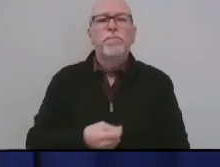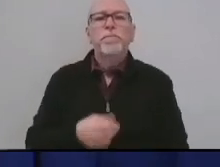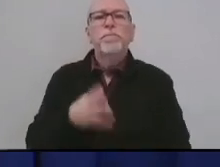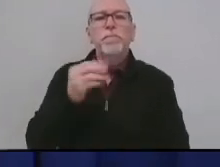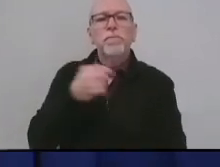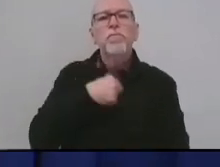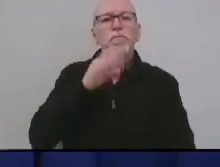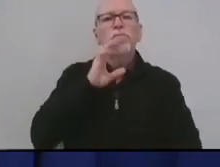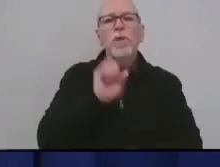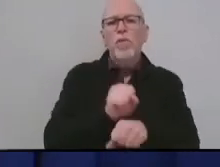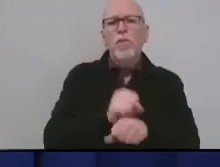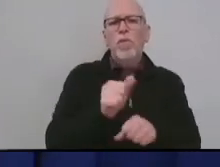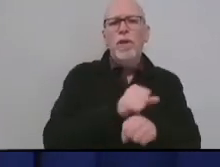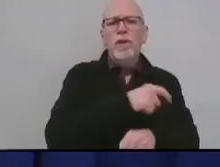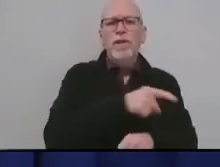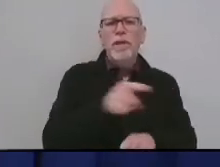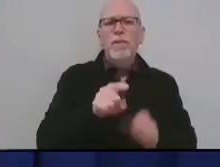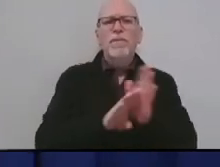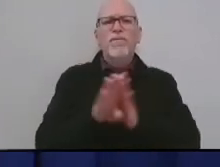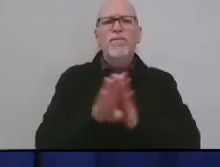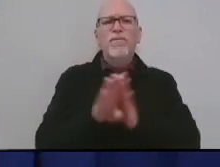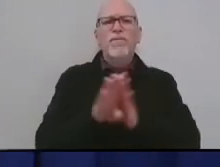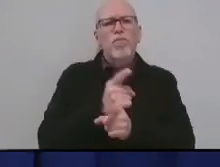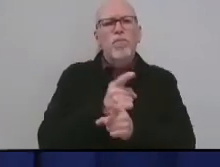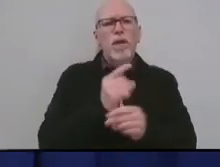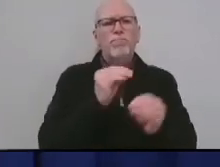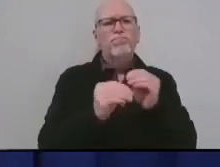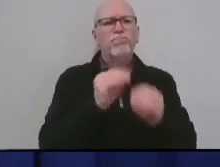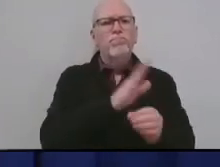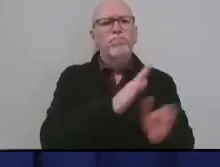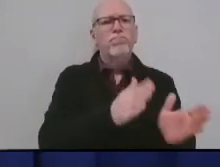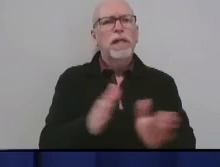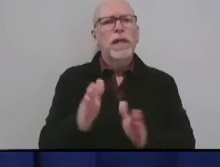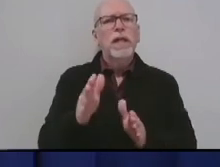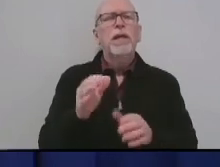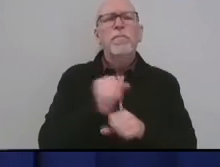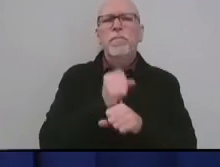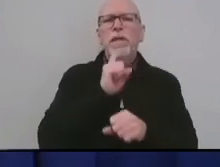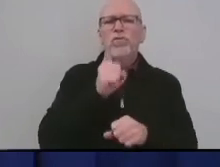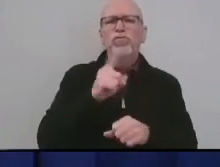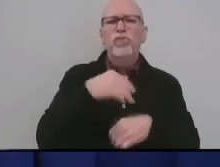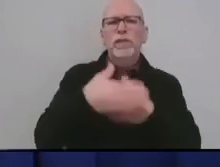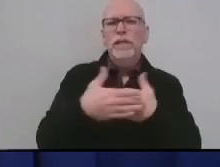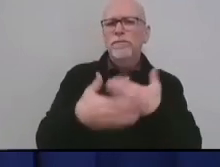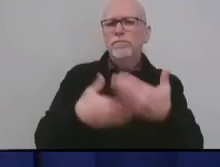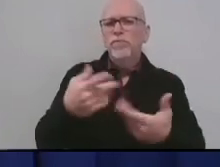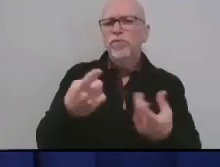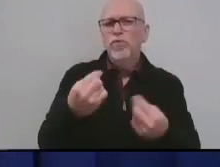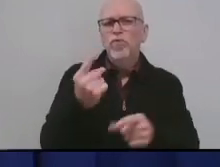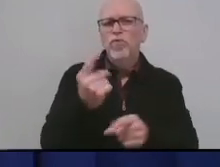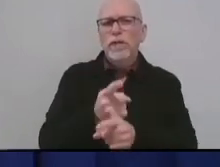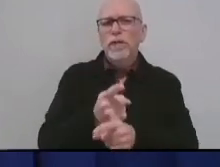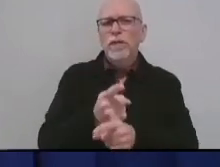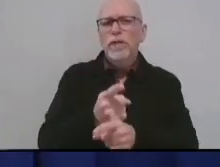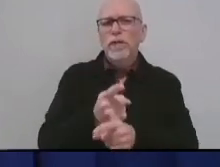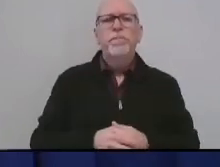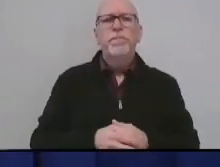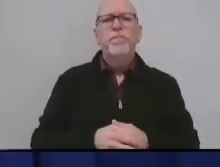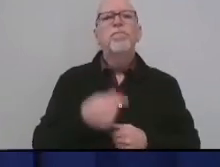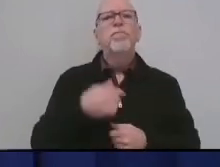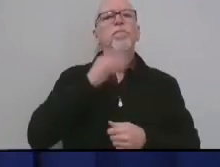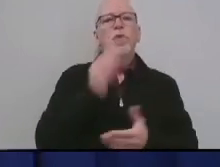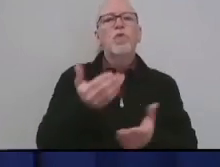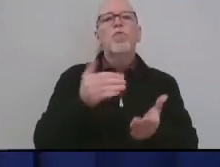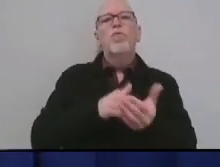them to develop a corrective plan of action to determine our next steps. And we will reallocate the